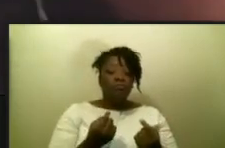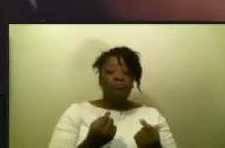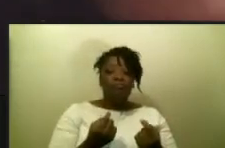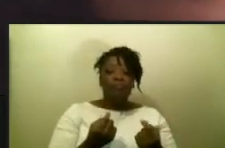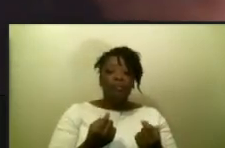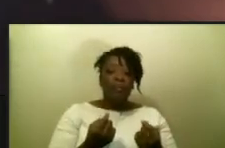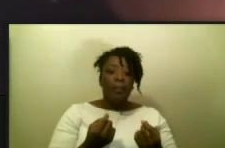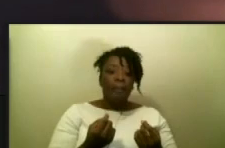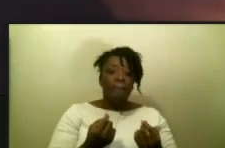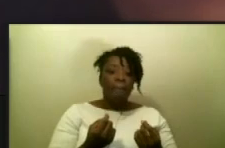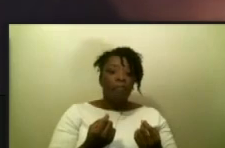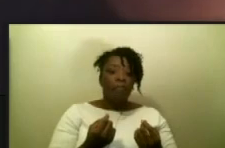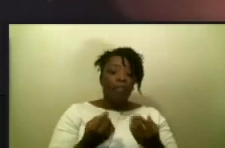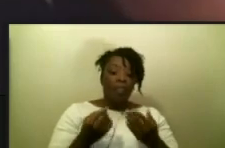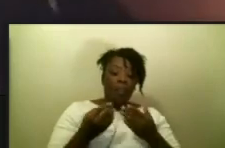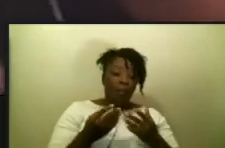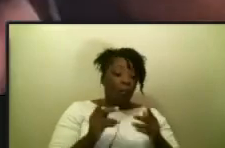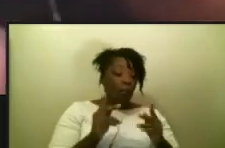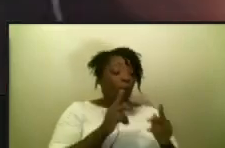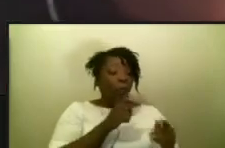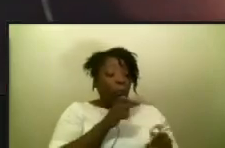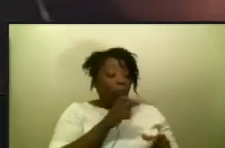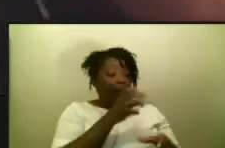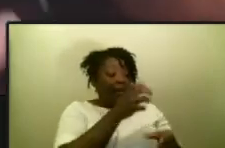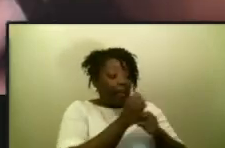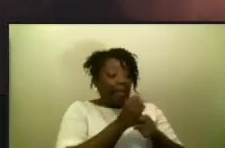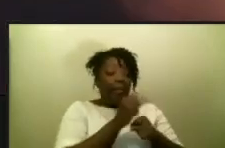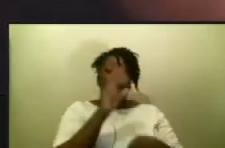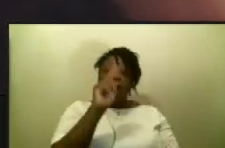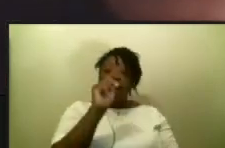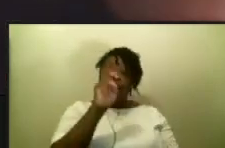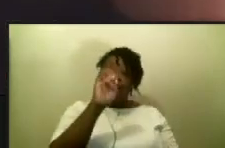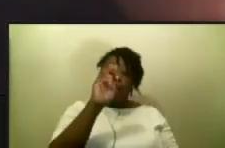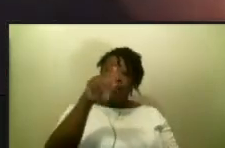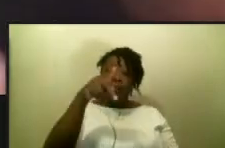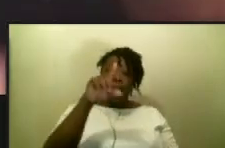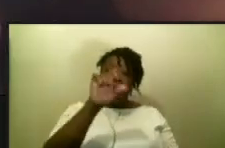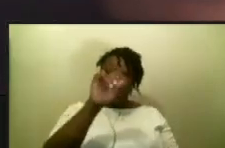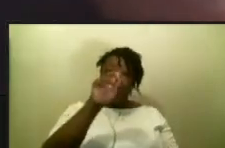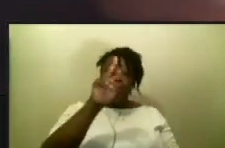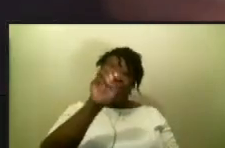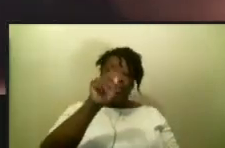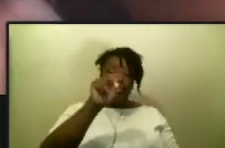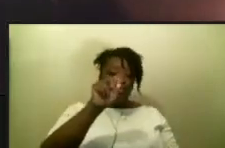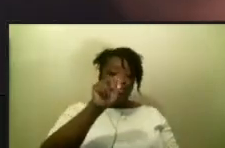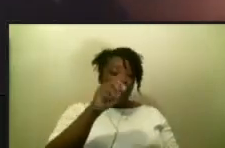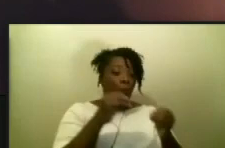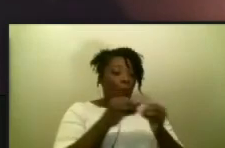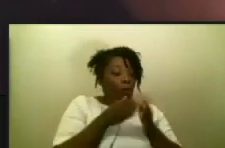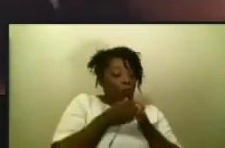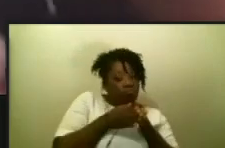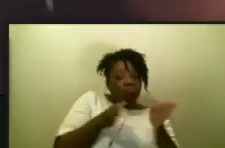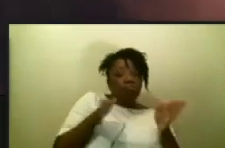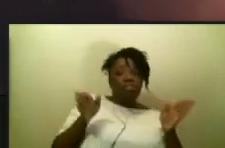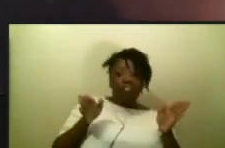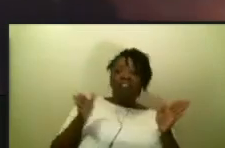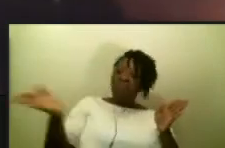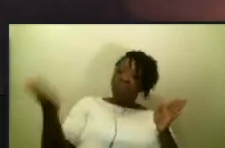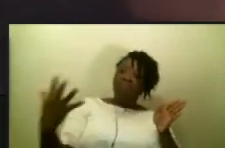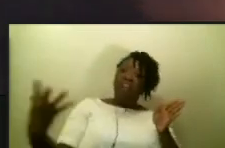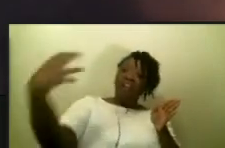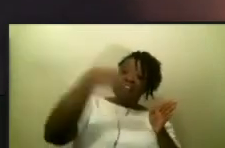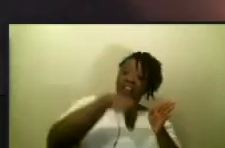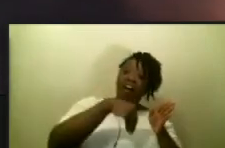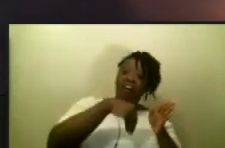the types of people who could get unemployment. So for example, an Uber driver who lost income because of COVID would be